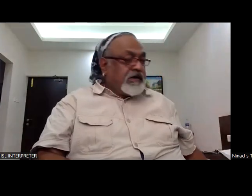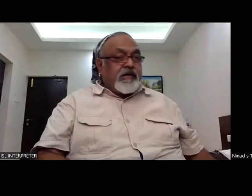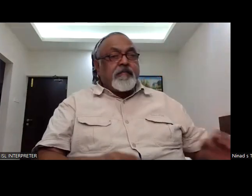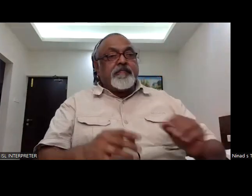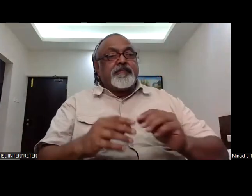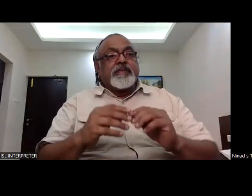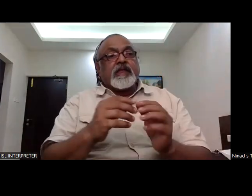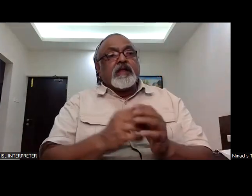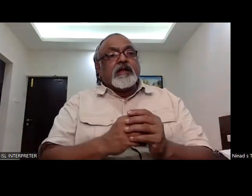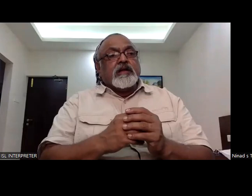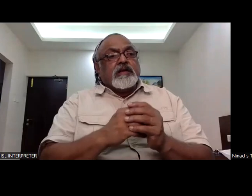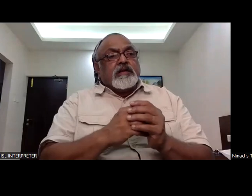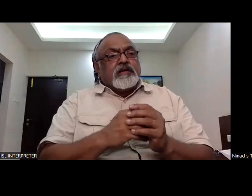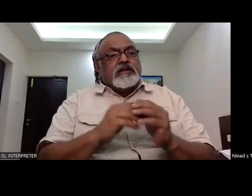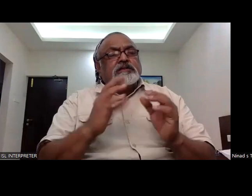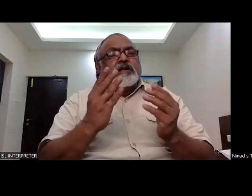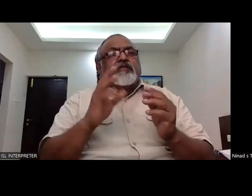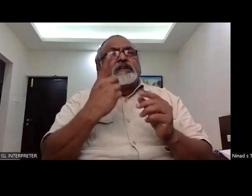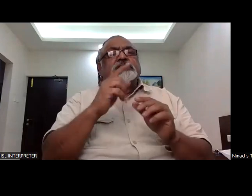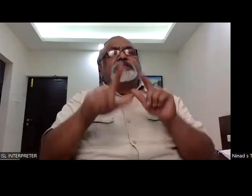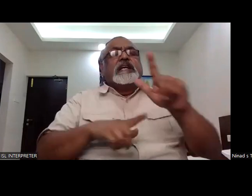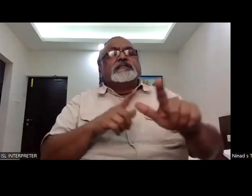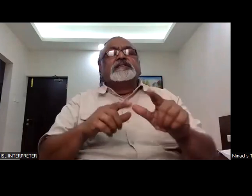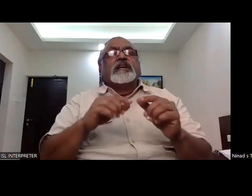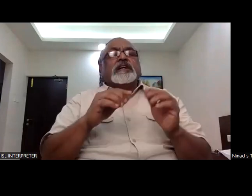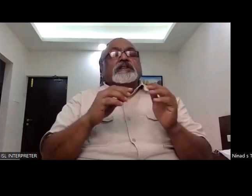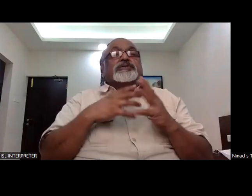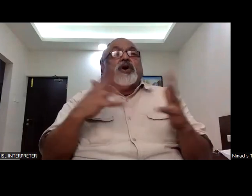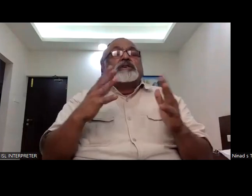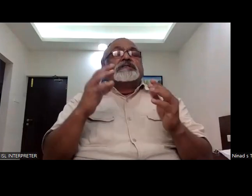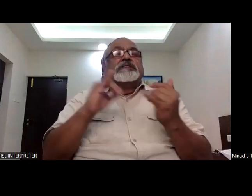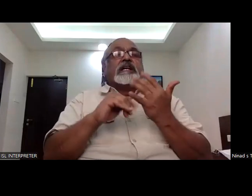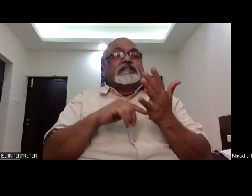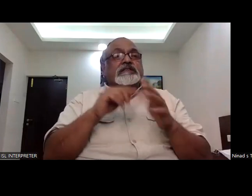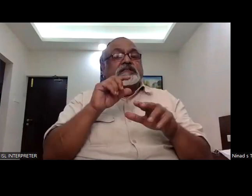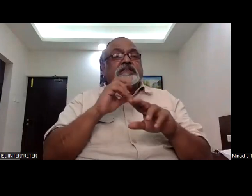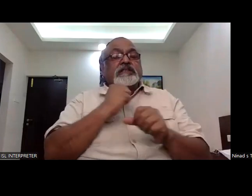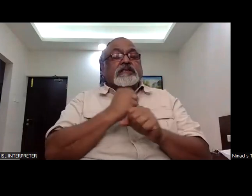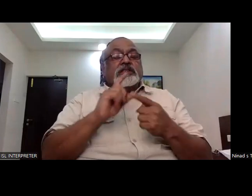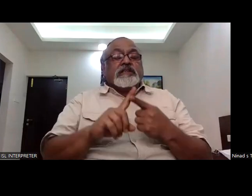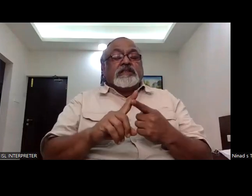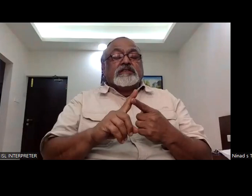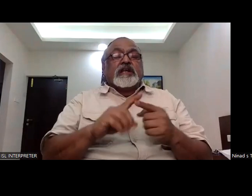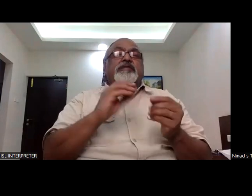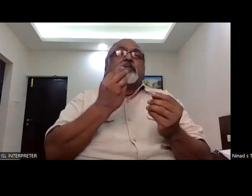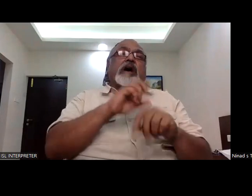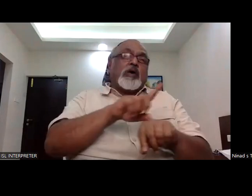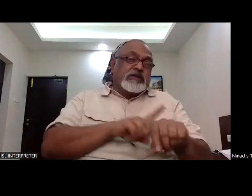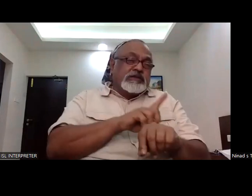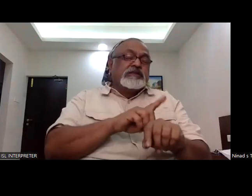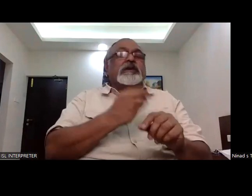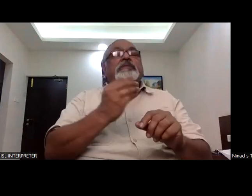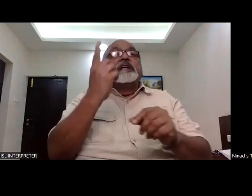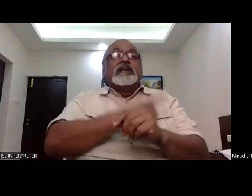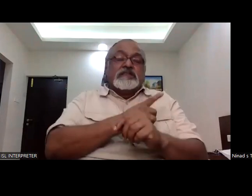hours to few days, and followed by the second stage is the recognition stage in terms of